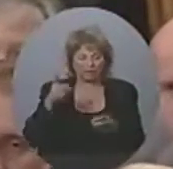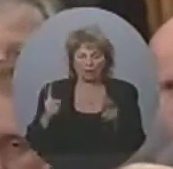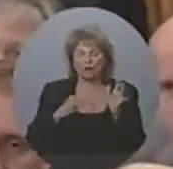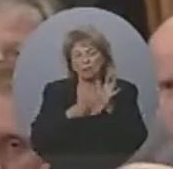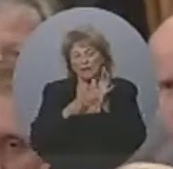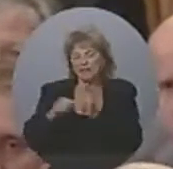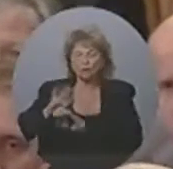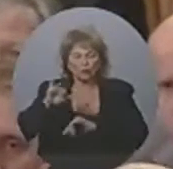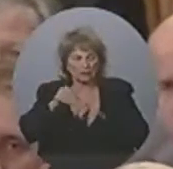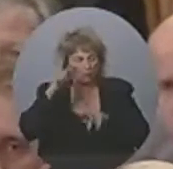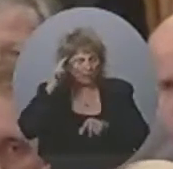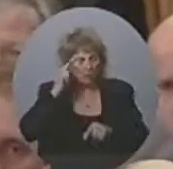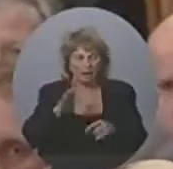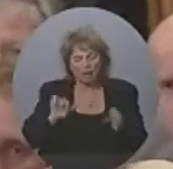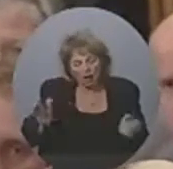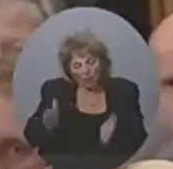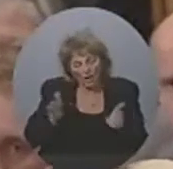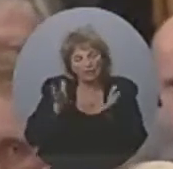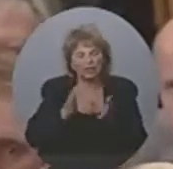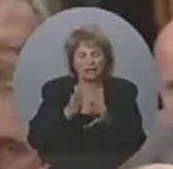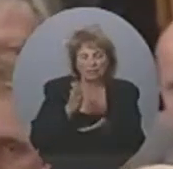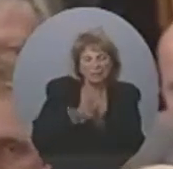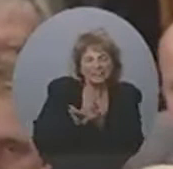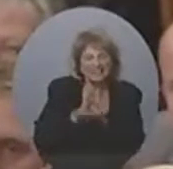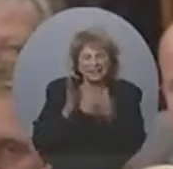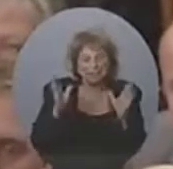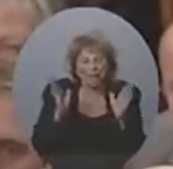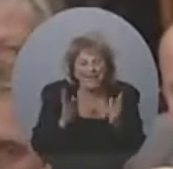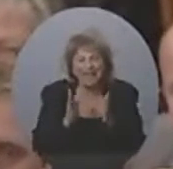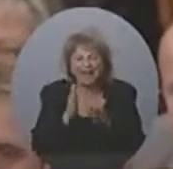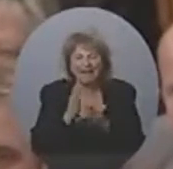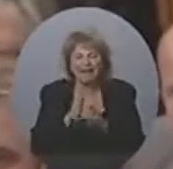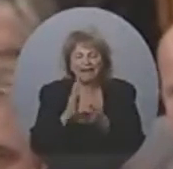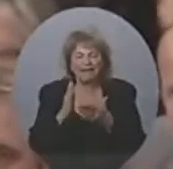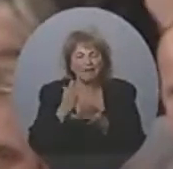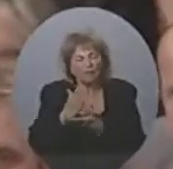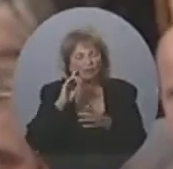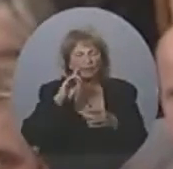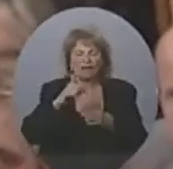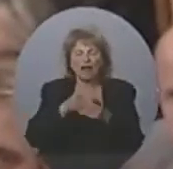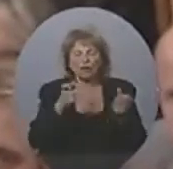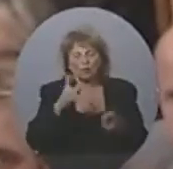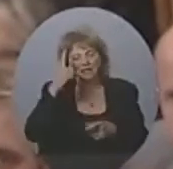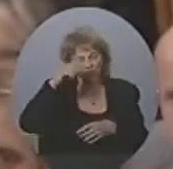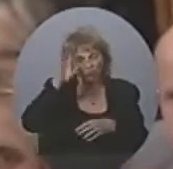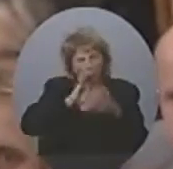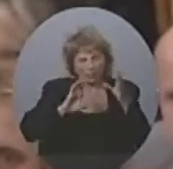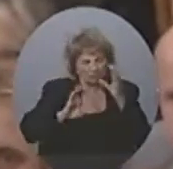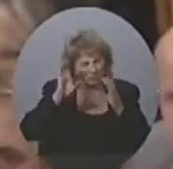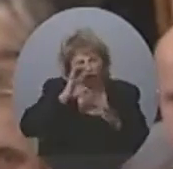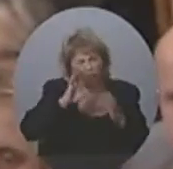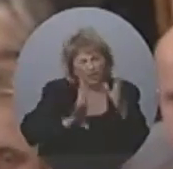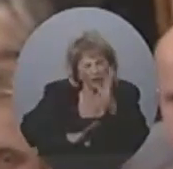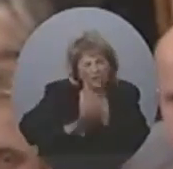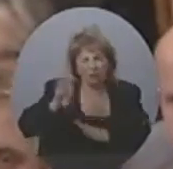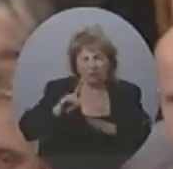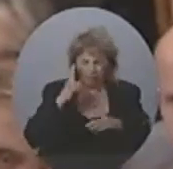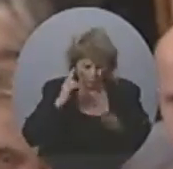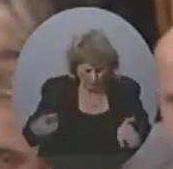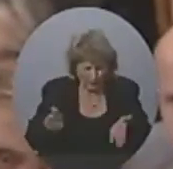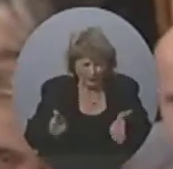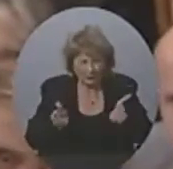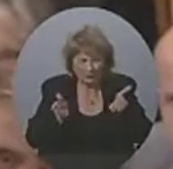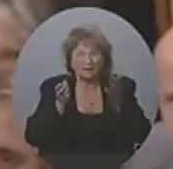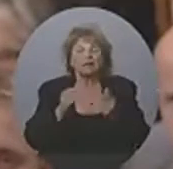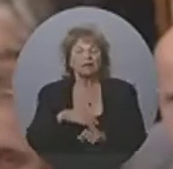businesses, large businesses, to do more research and development. The panel reported yesterday. It's a great report. We're looking at it. It's a very